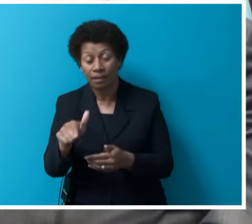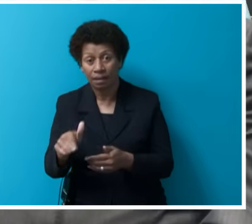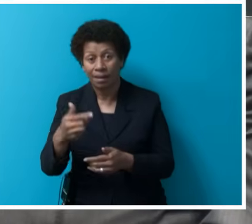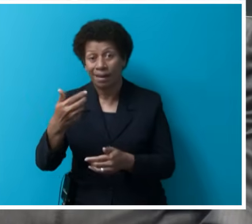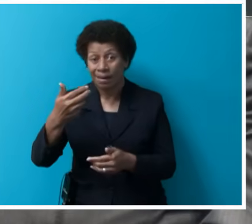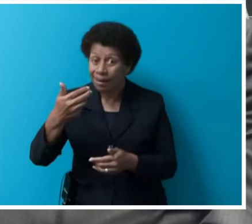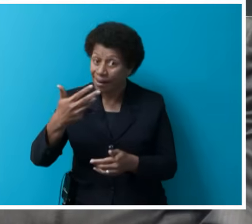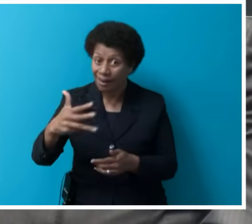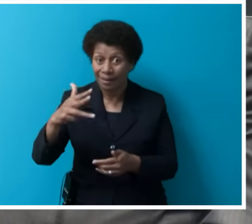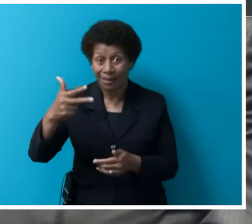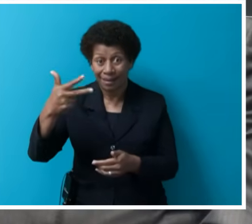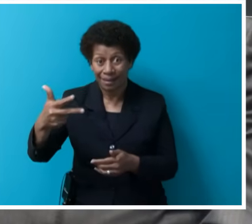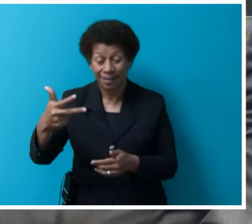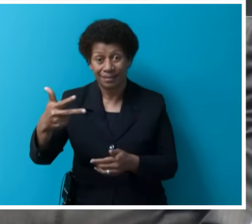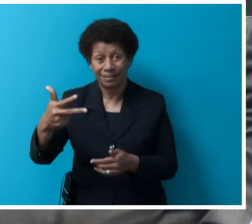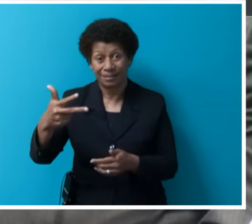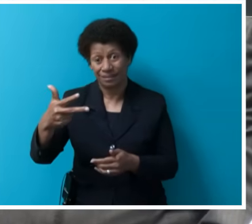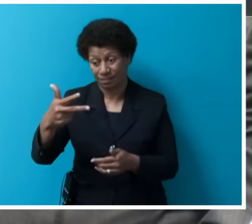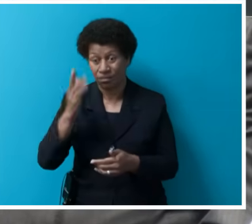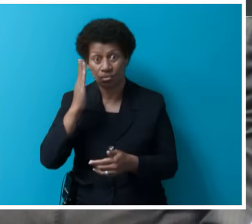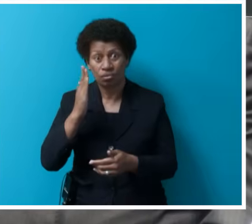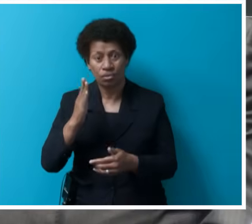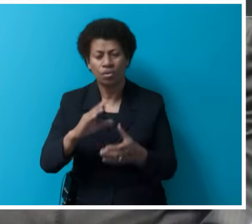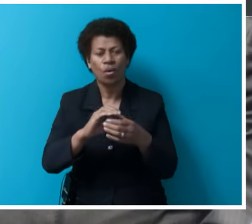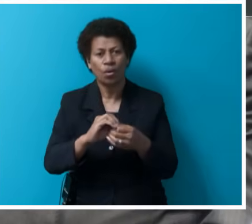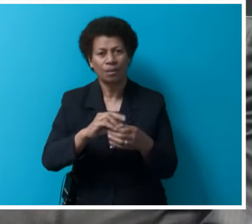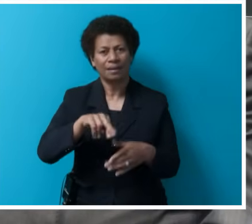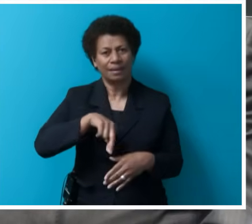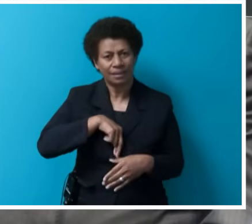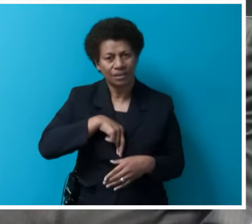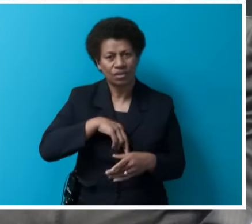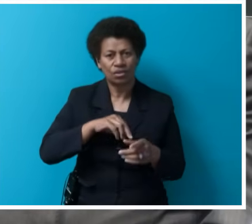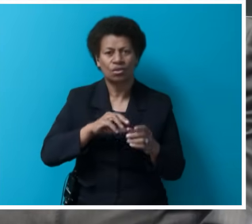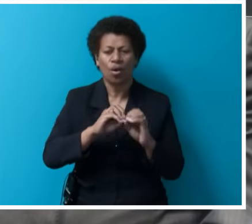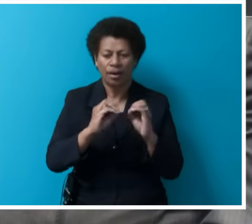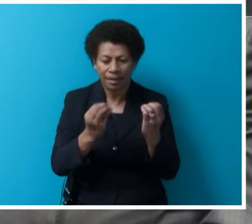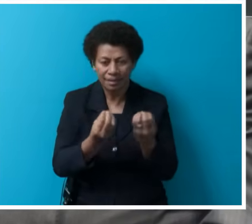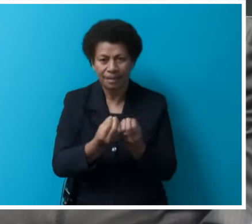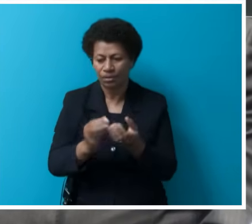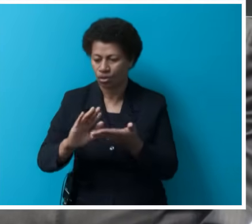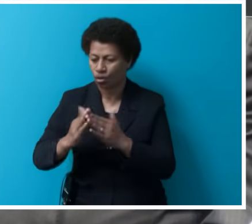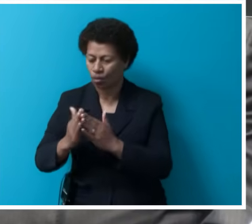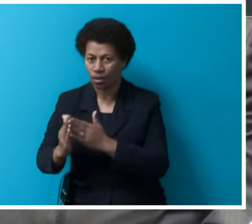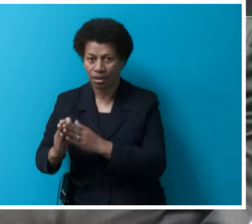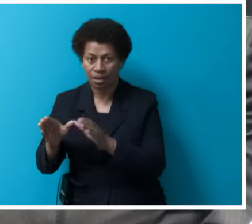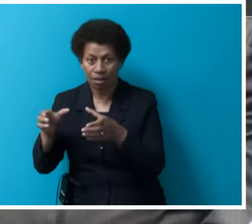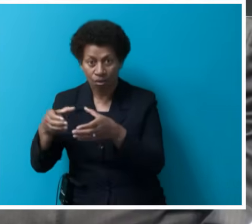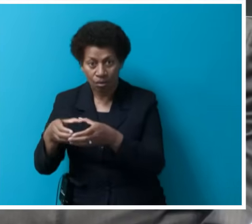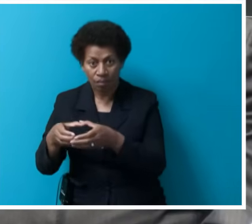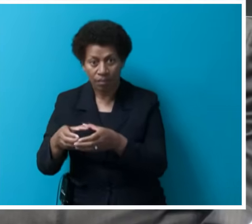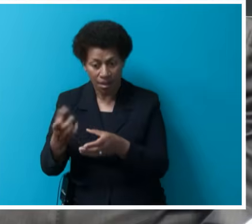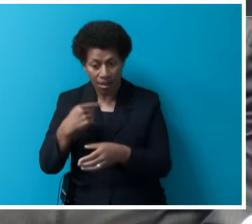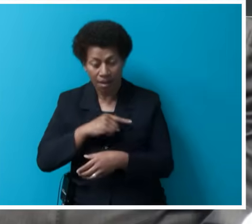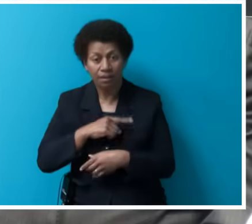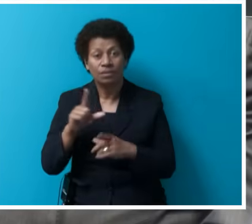groups. And what we've done in this budget is to provide funding to the School Management Association